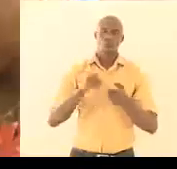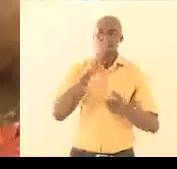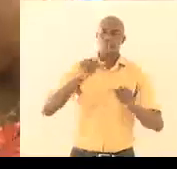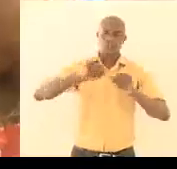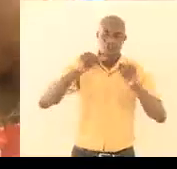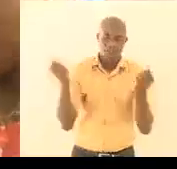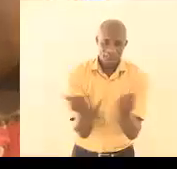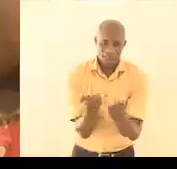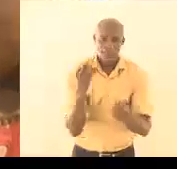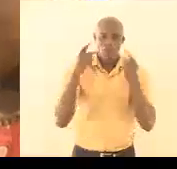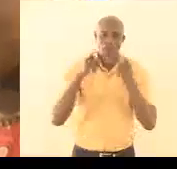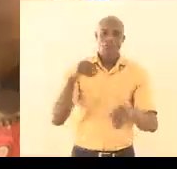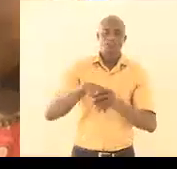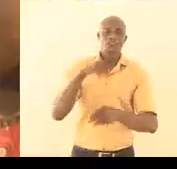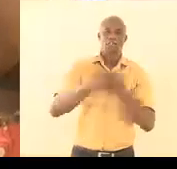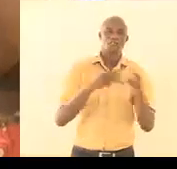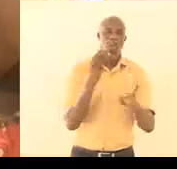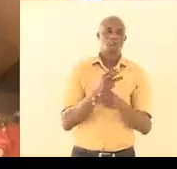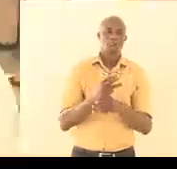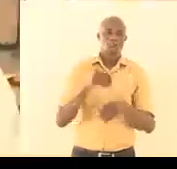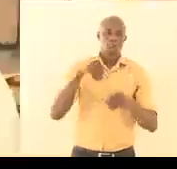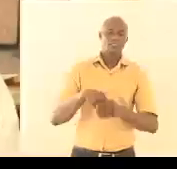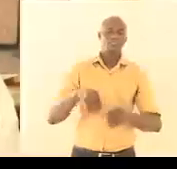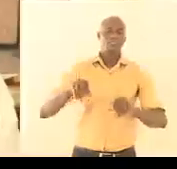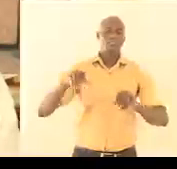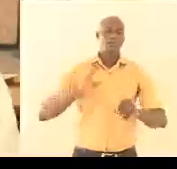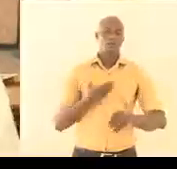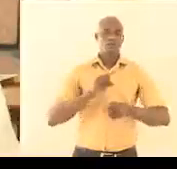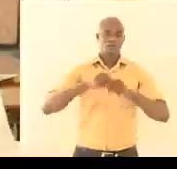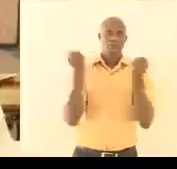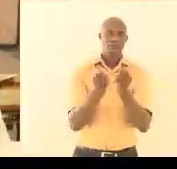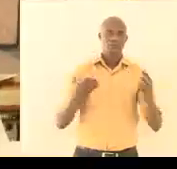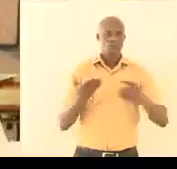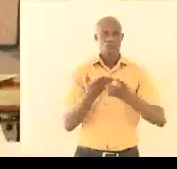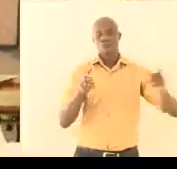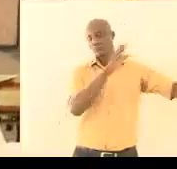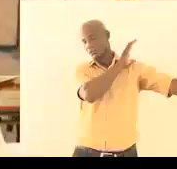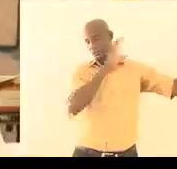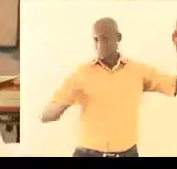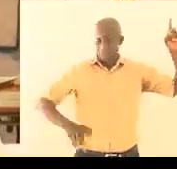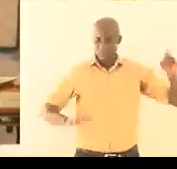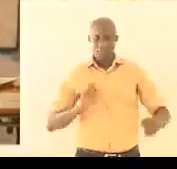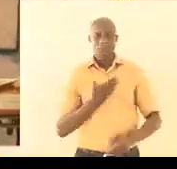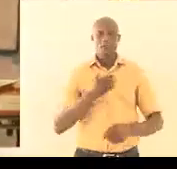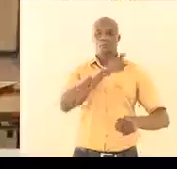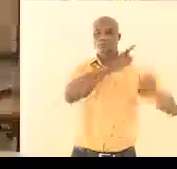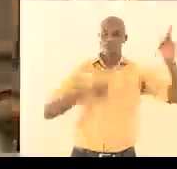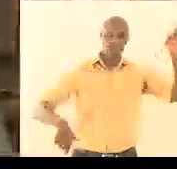agents of peace in the world and in our society, through Christ our Lord.